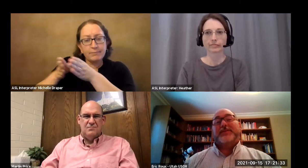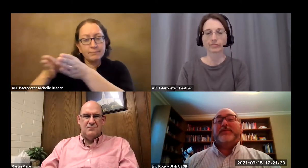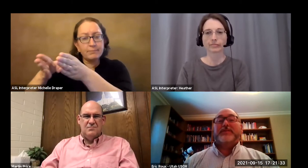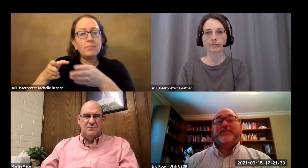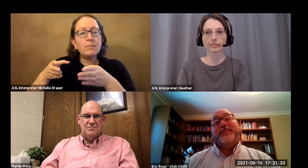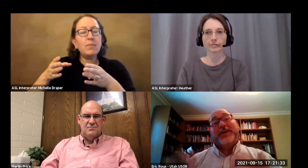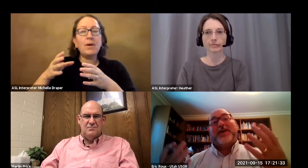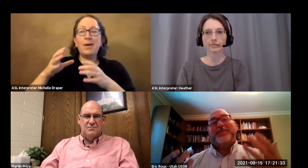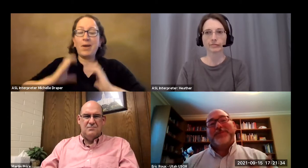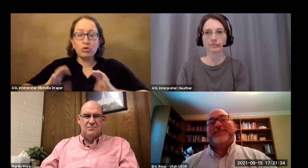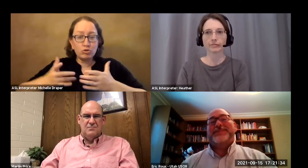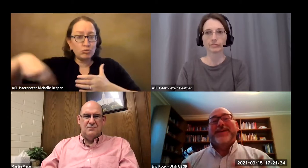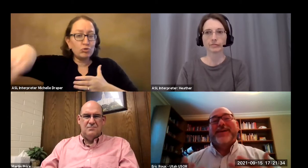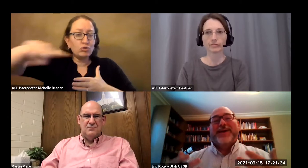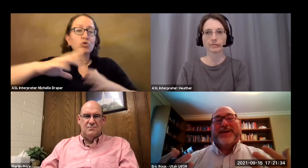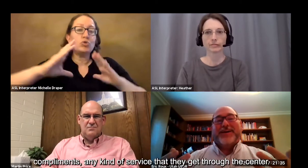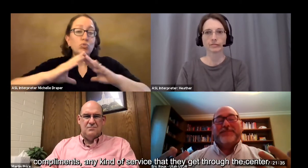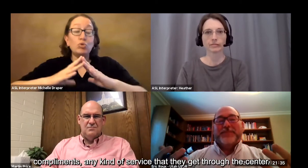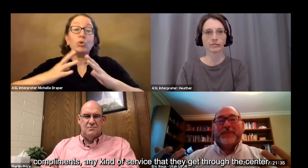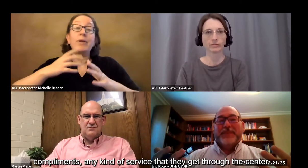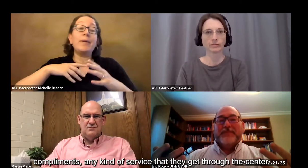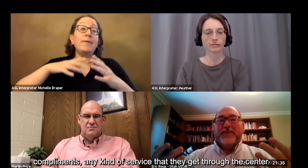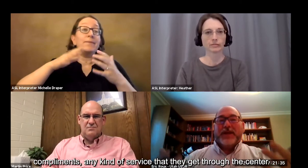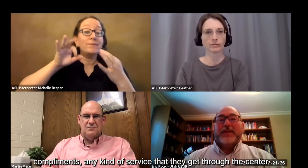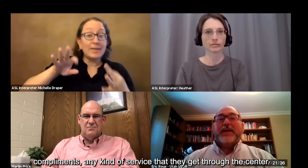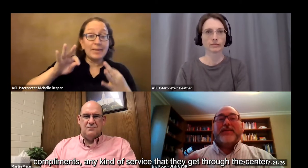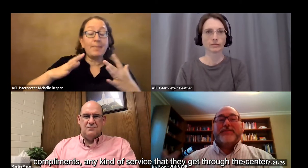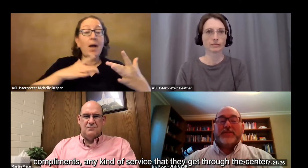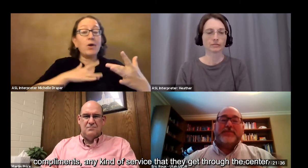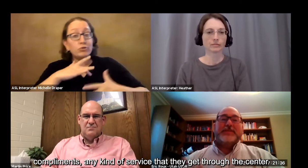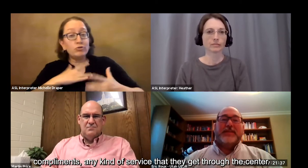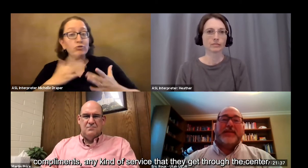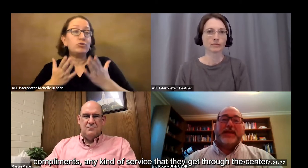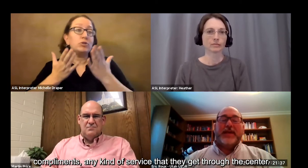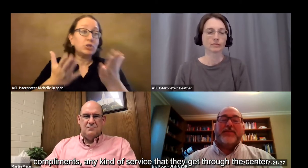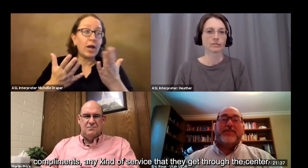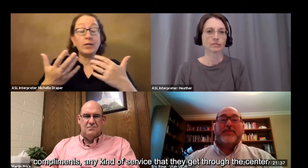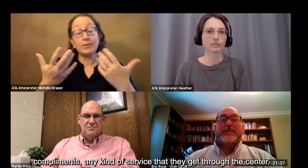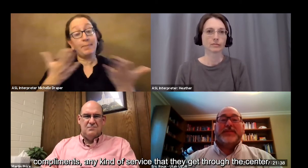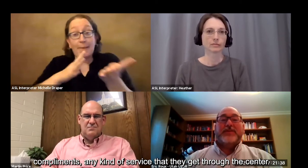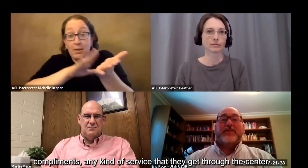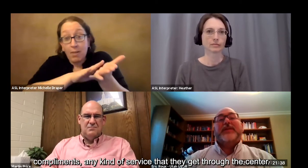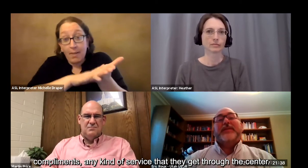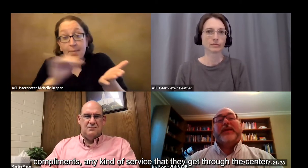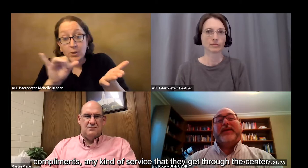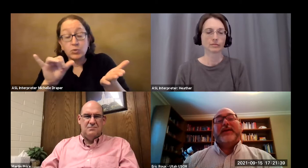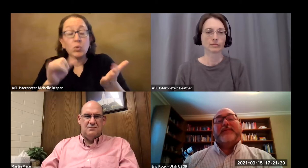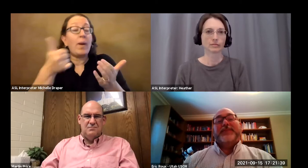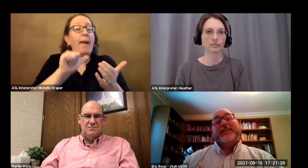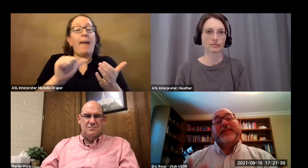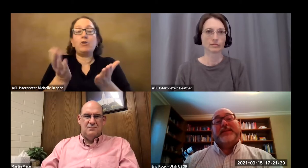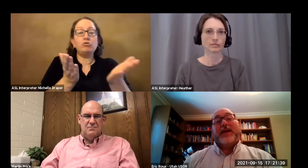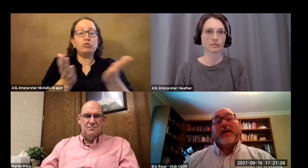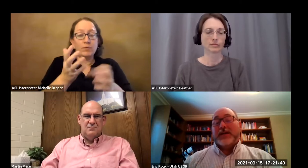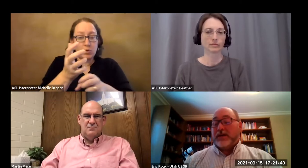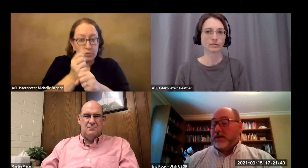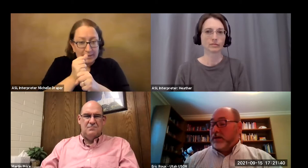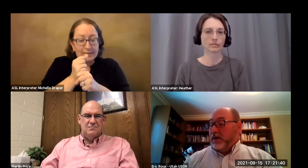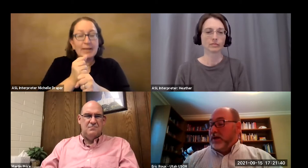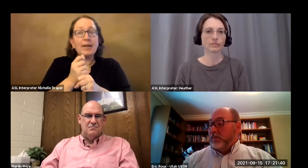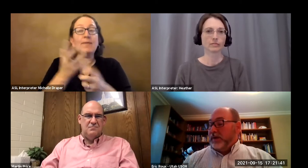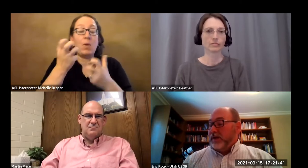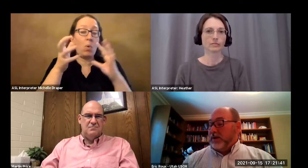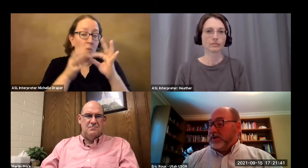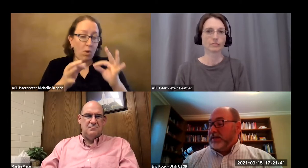feedback, concerns, maybe compliments for any kind of service that they get through the center that they need to comment